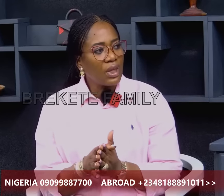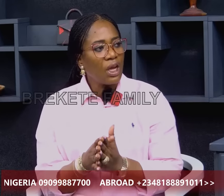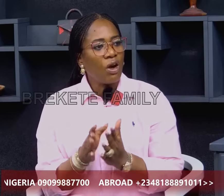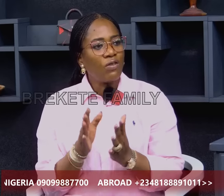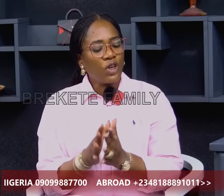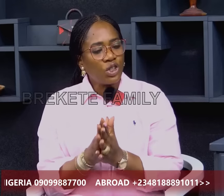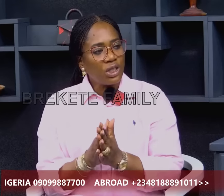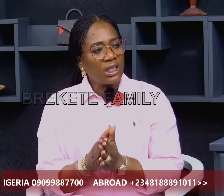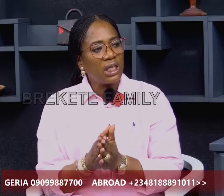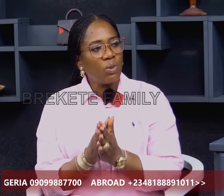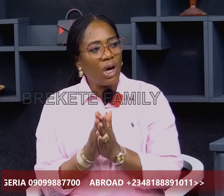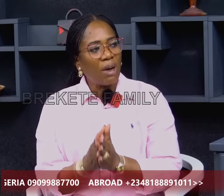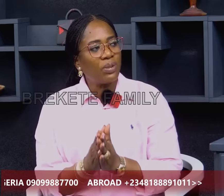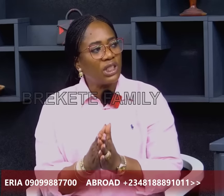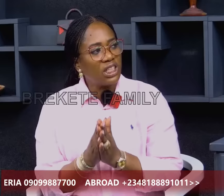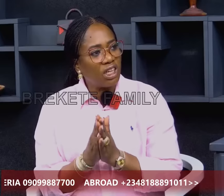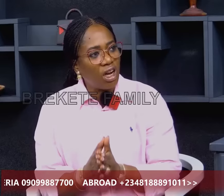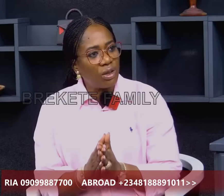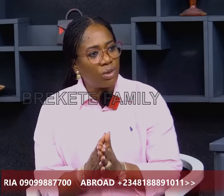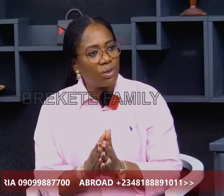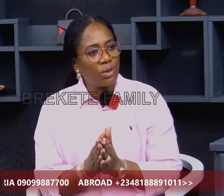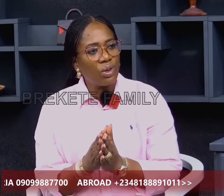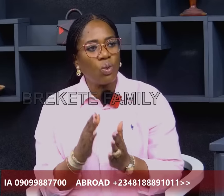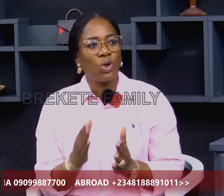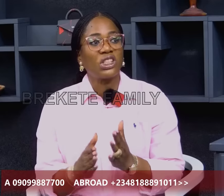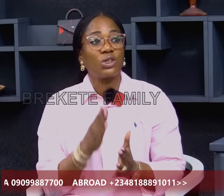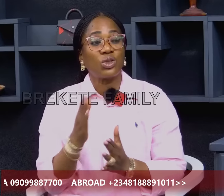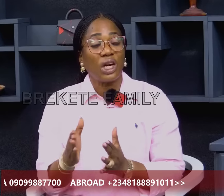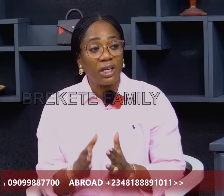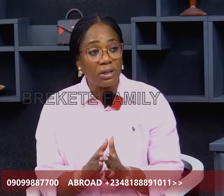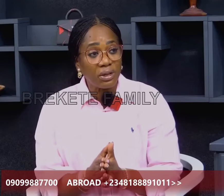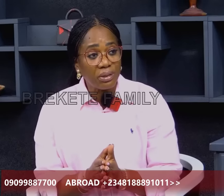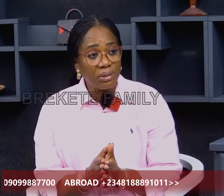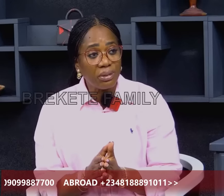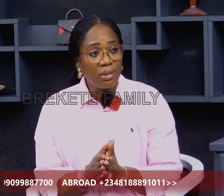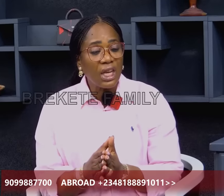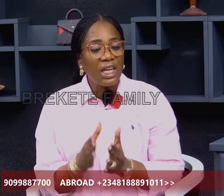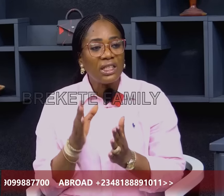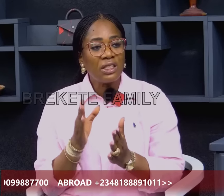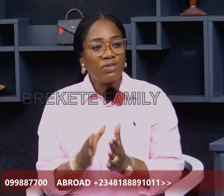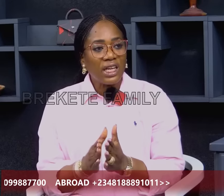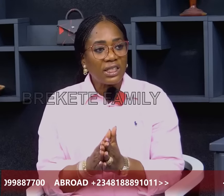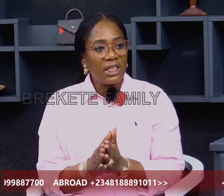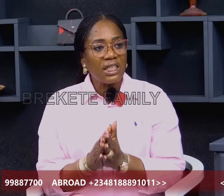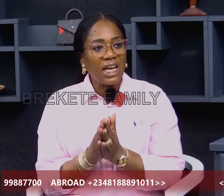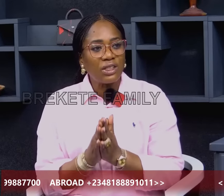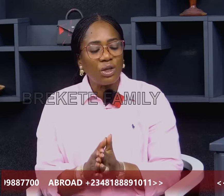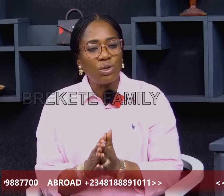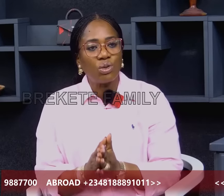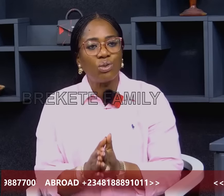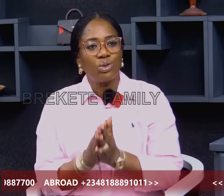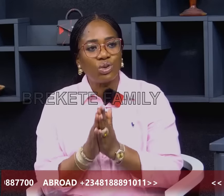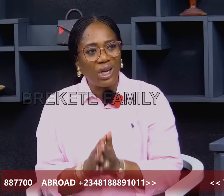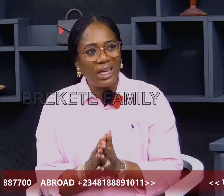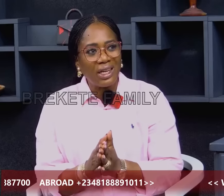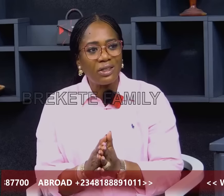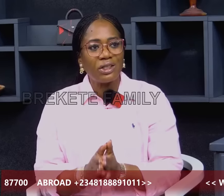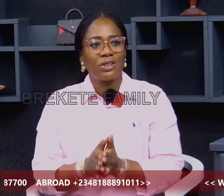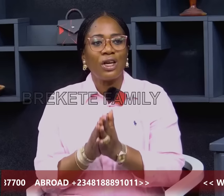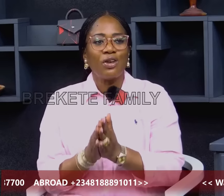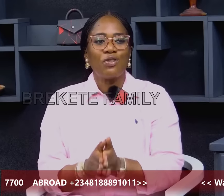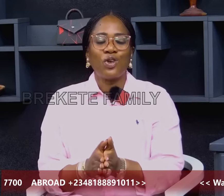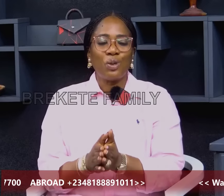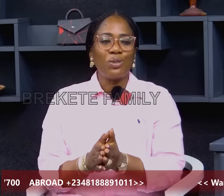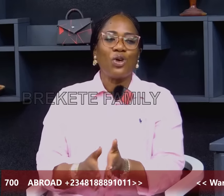safe unfortunately what happened in Caro was a trial this vaccine has gone through